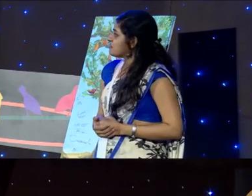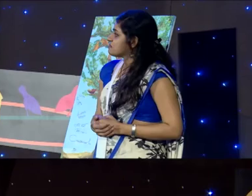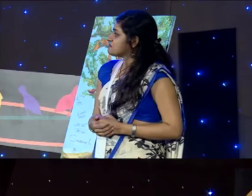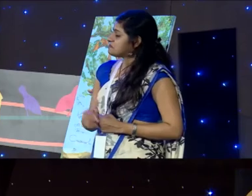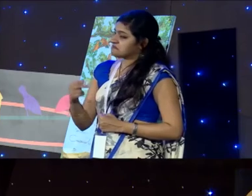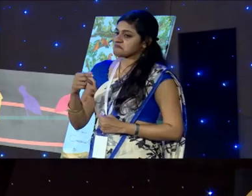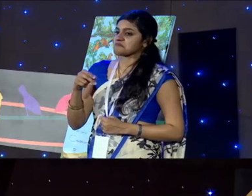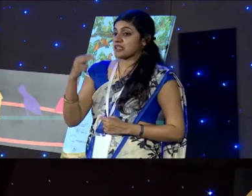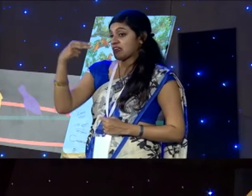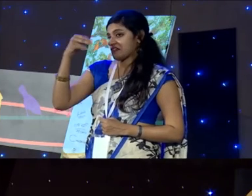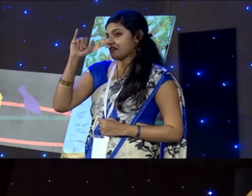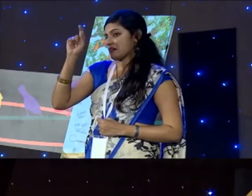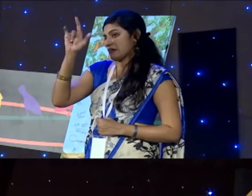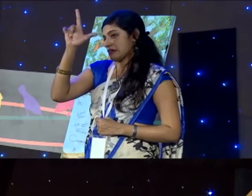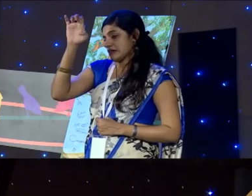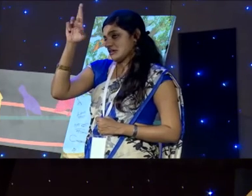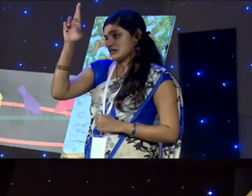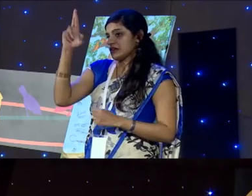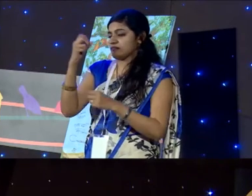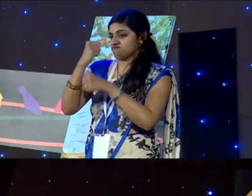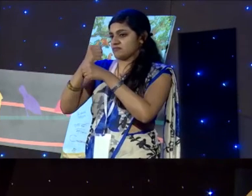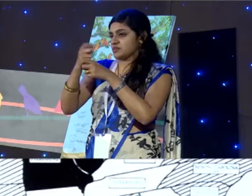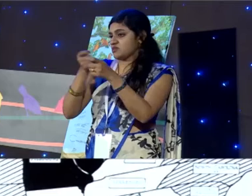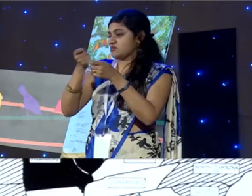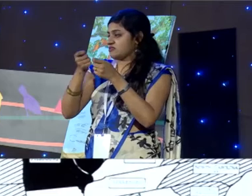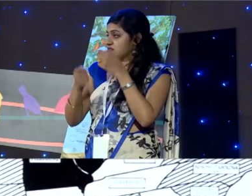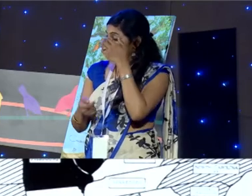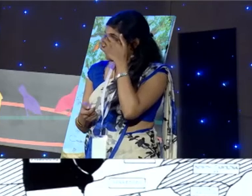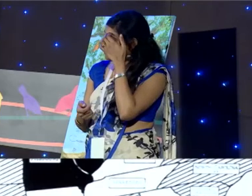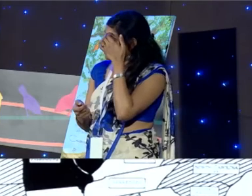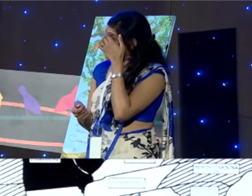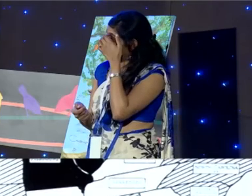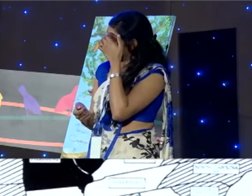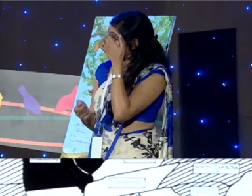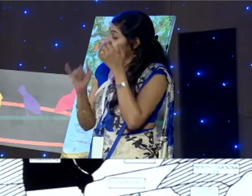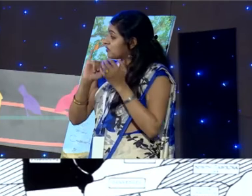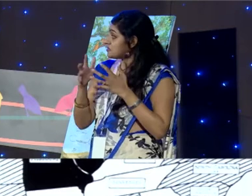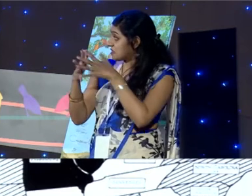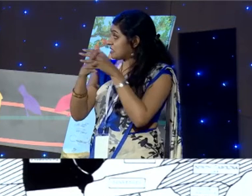Germany. It was happening in the United States, the so-called land of the free.